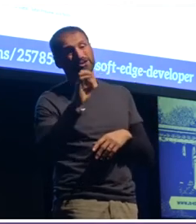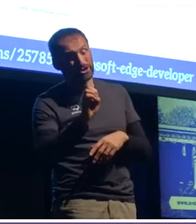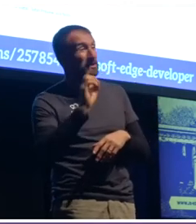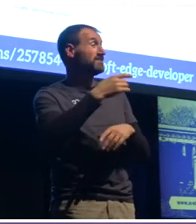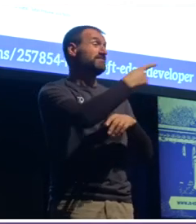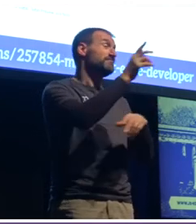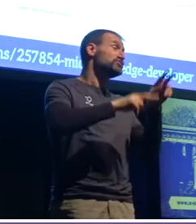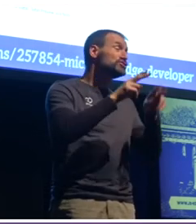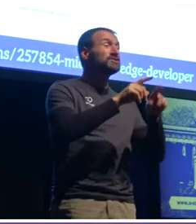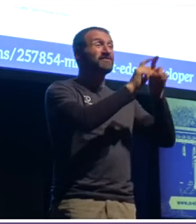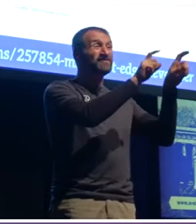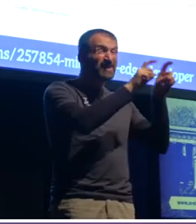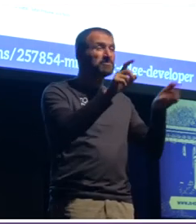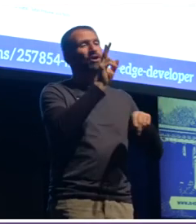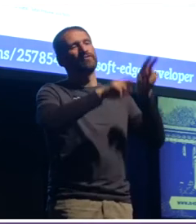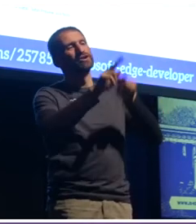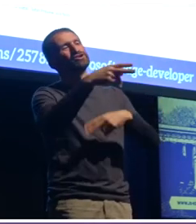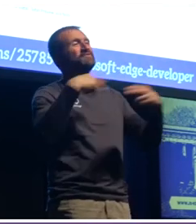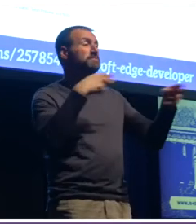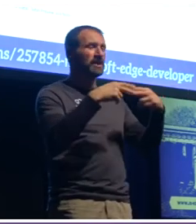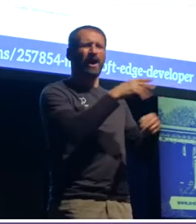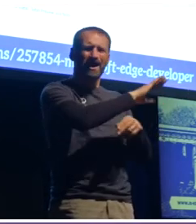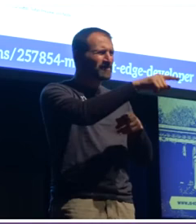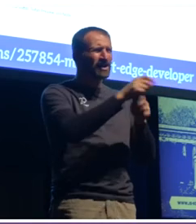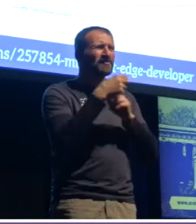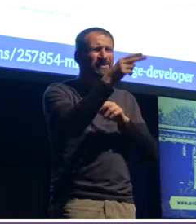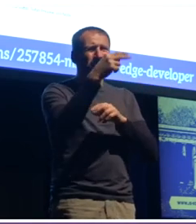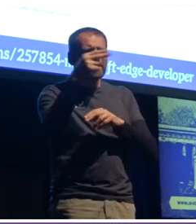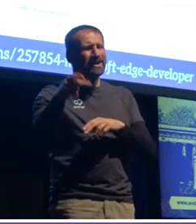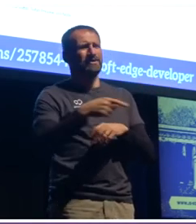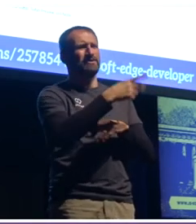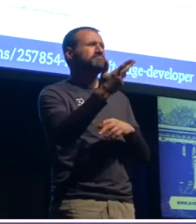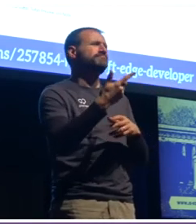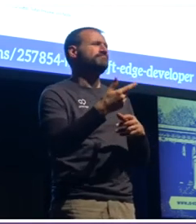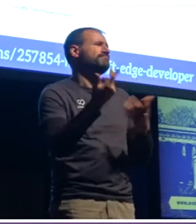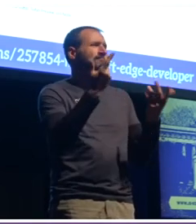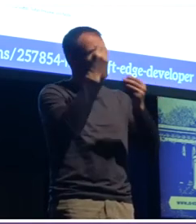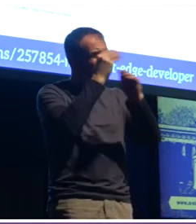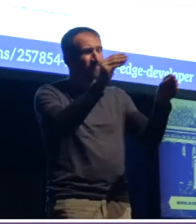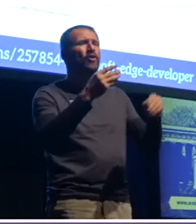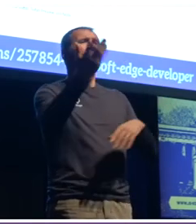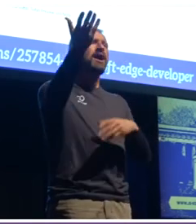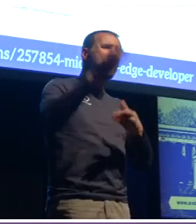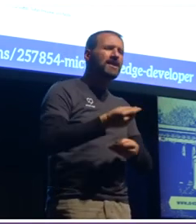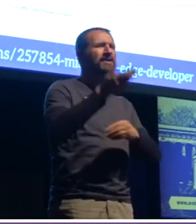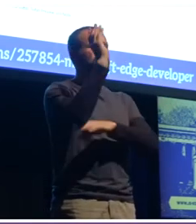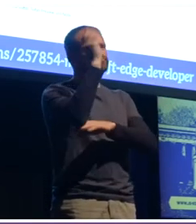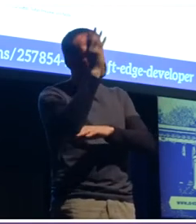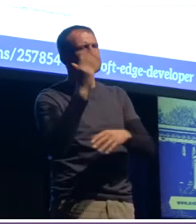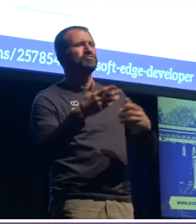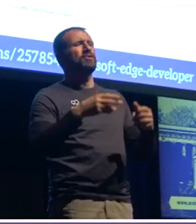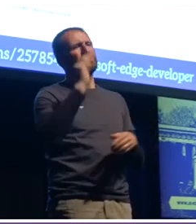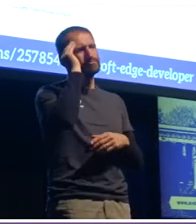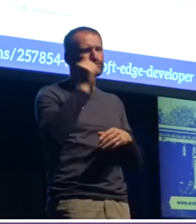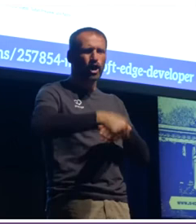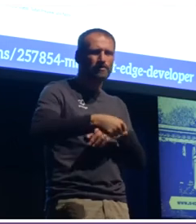want. Talk about them, promote them internally, give brown bags, teach. Make sure that the features that matter to you are front and center in your